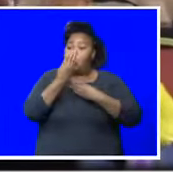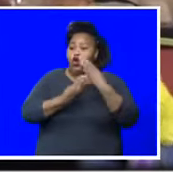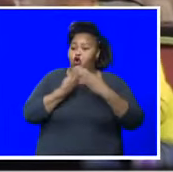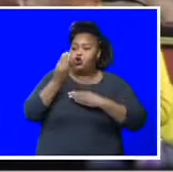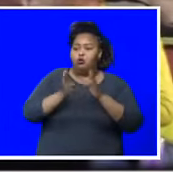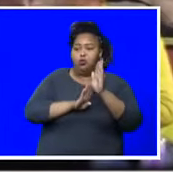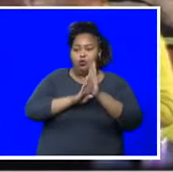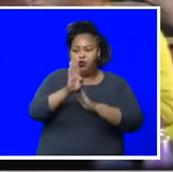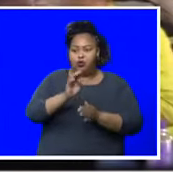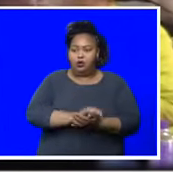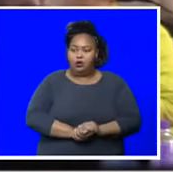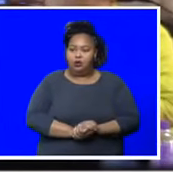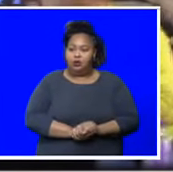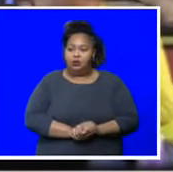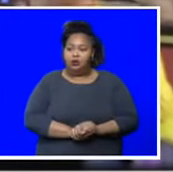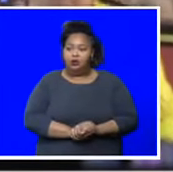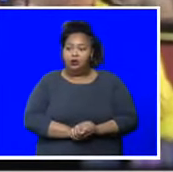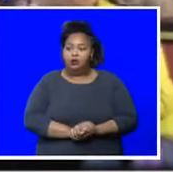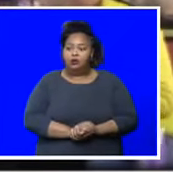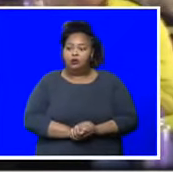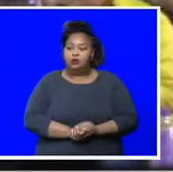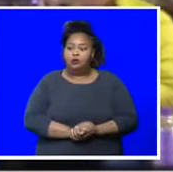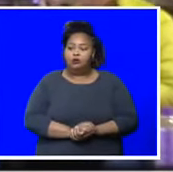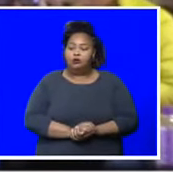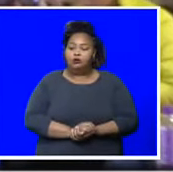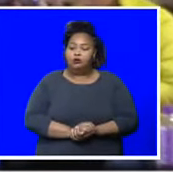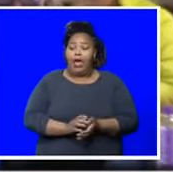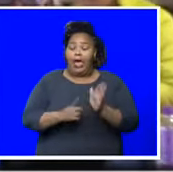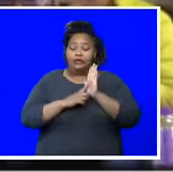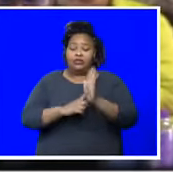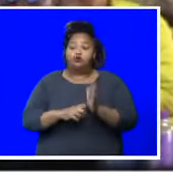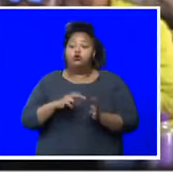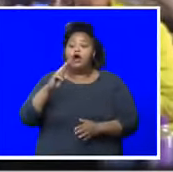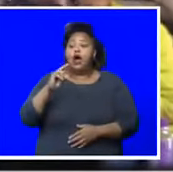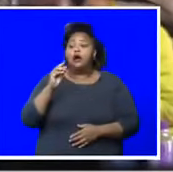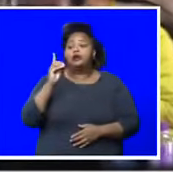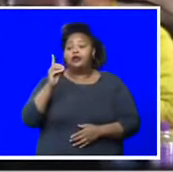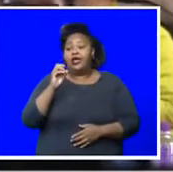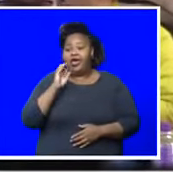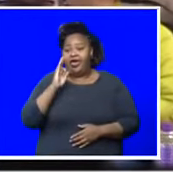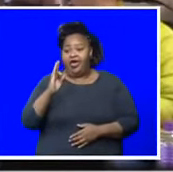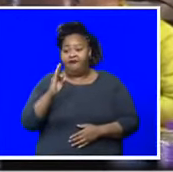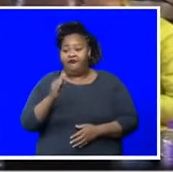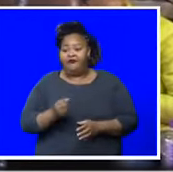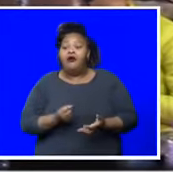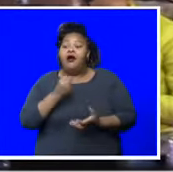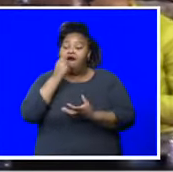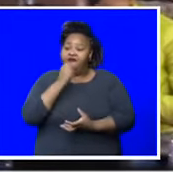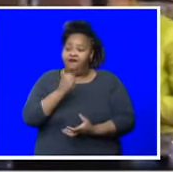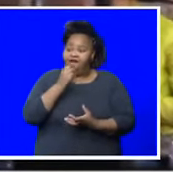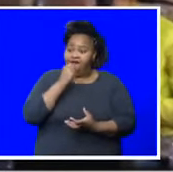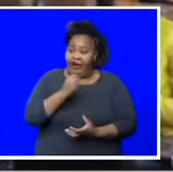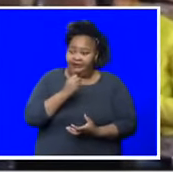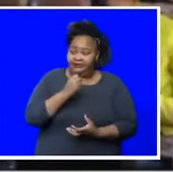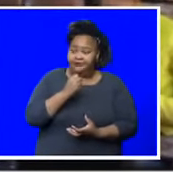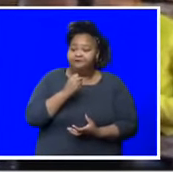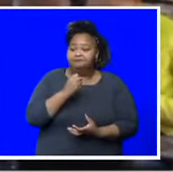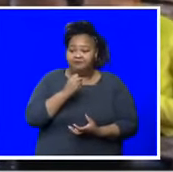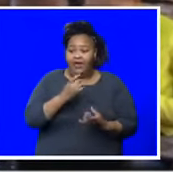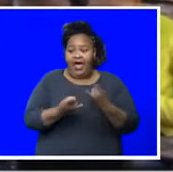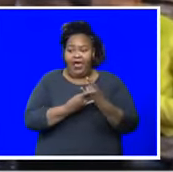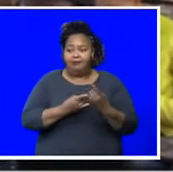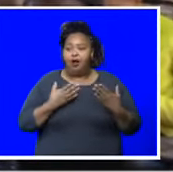original development fund, Gonga Logo, Ukagele, it's a new band of Polygon, Tindzangano,